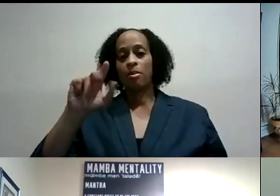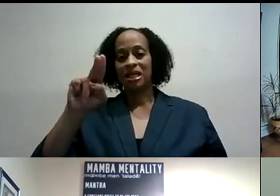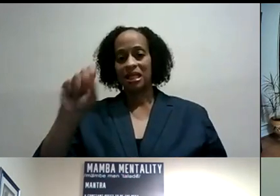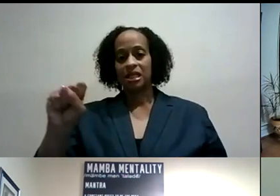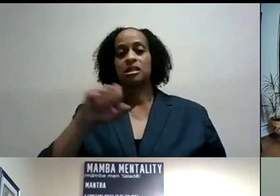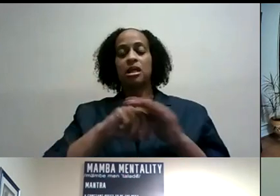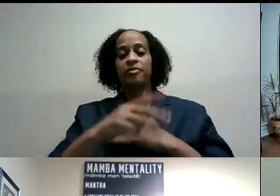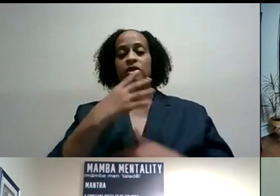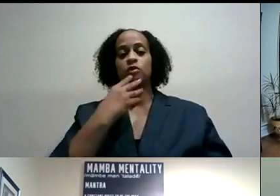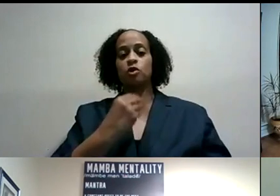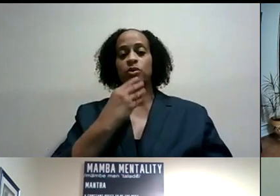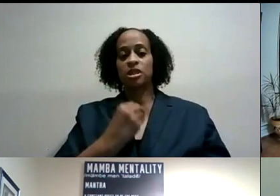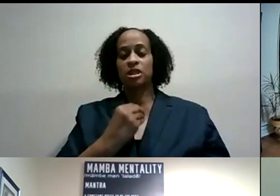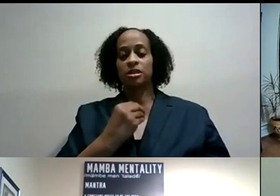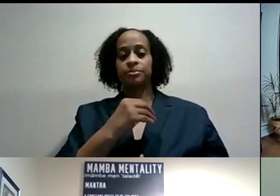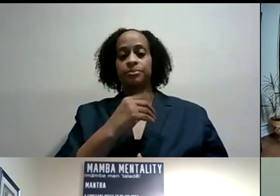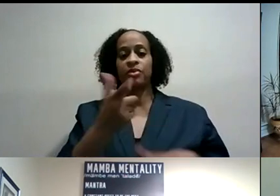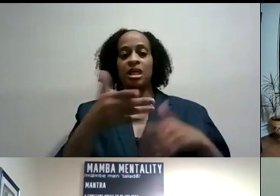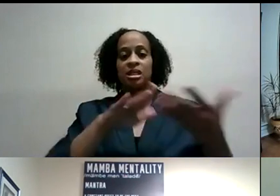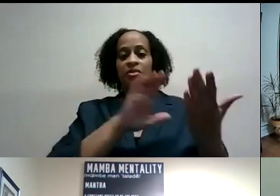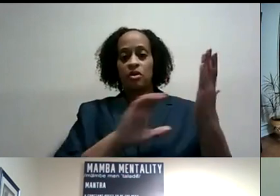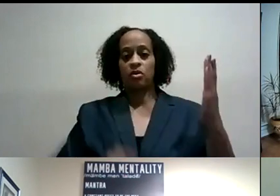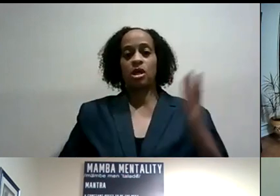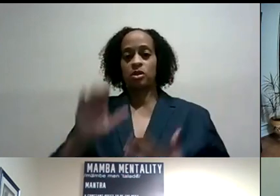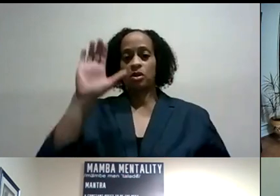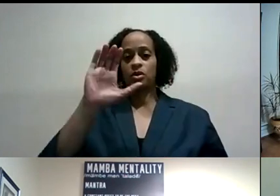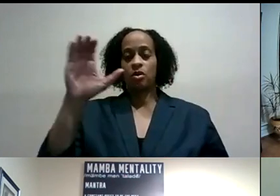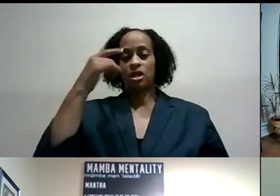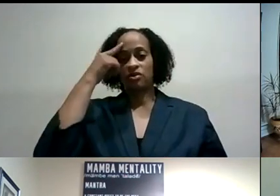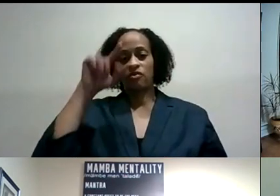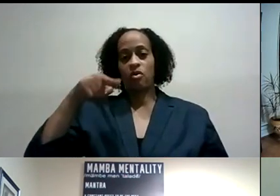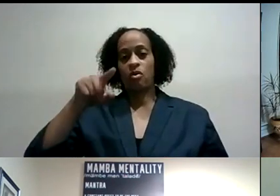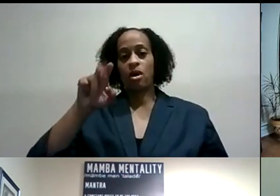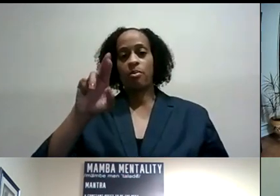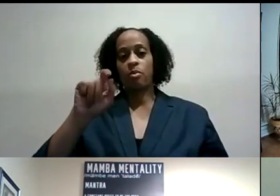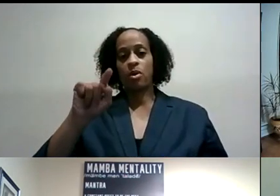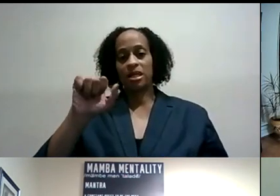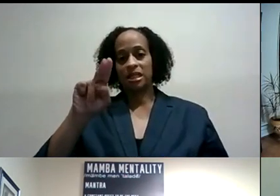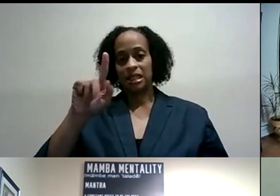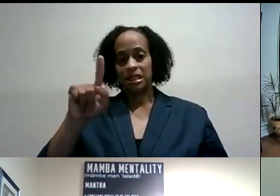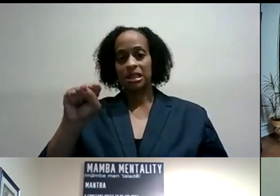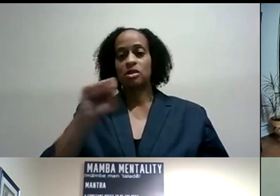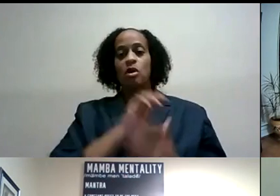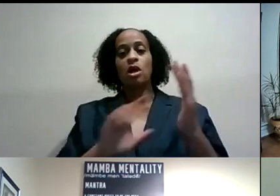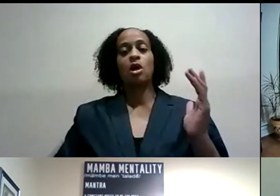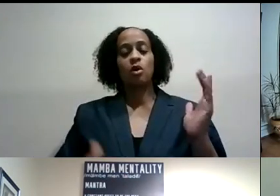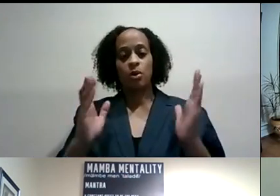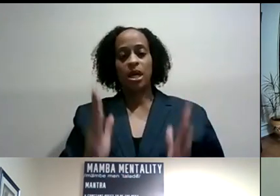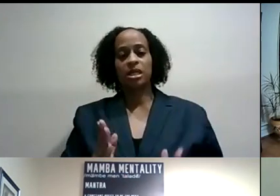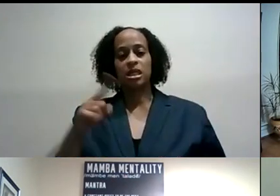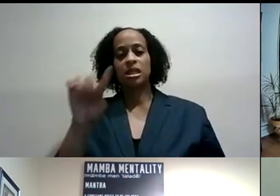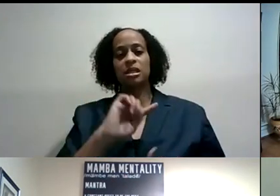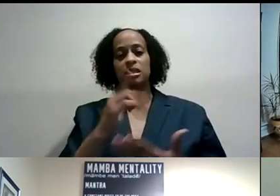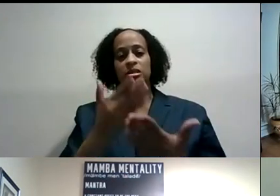Jewish, the death of Christ on the cross for Protestants or for Christians is the